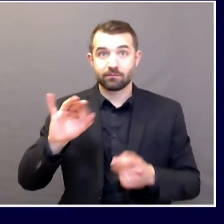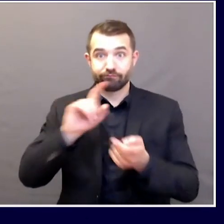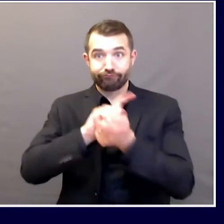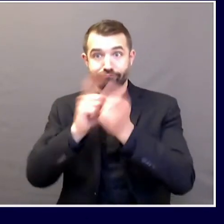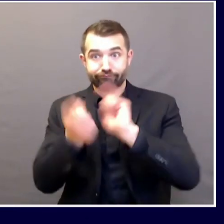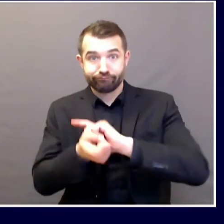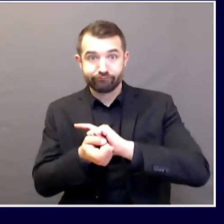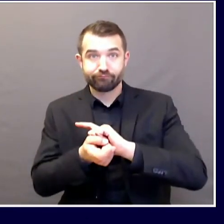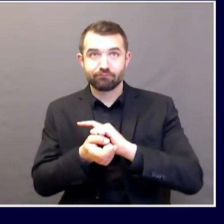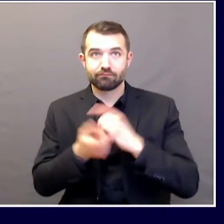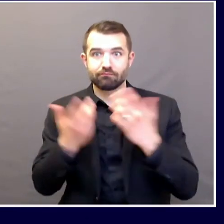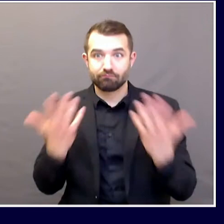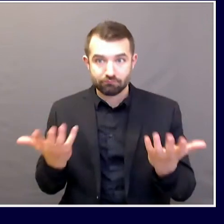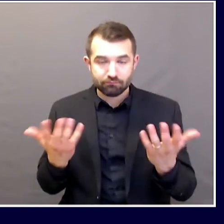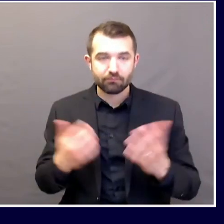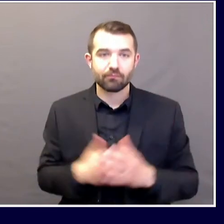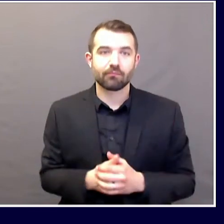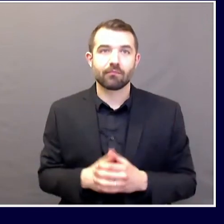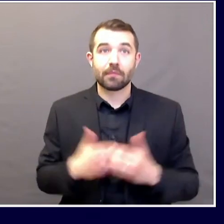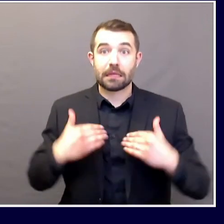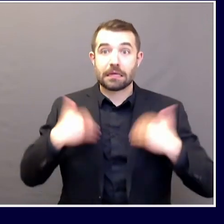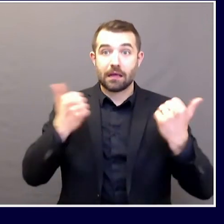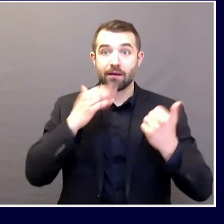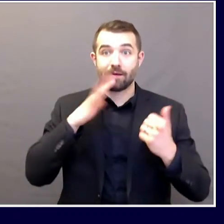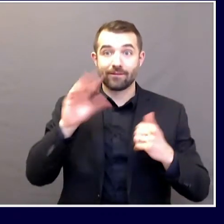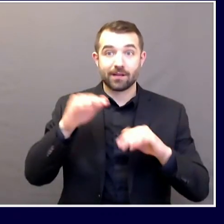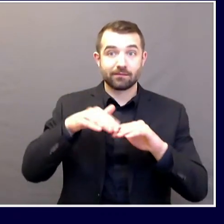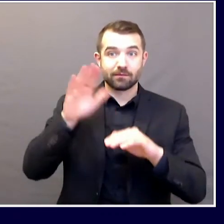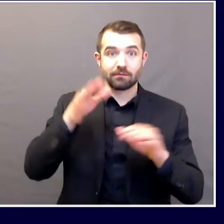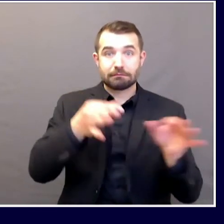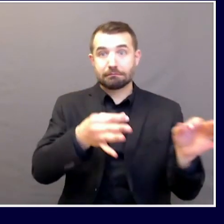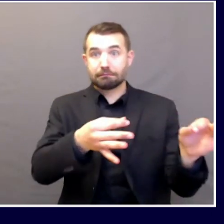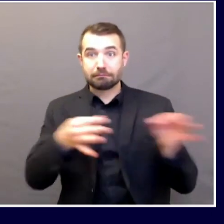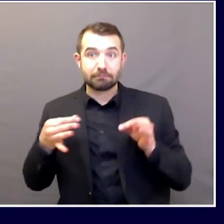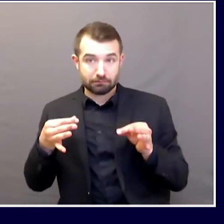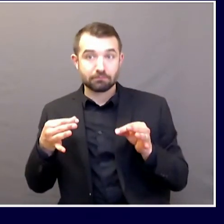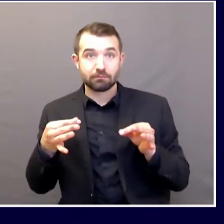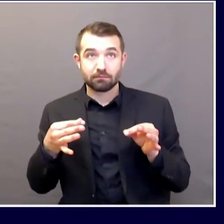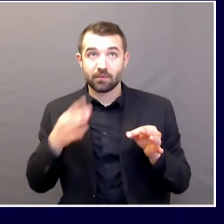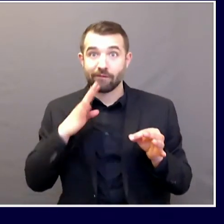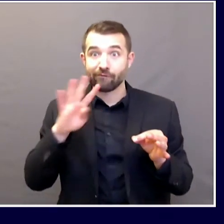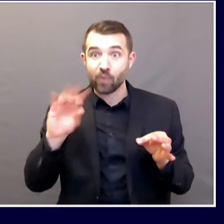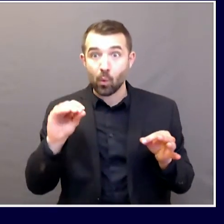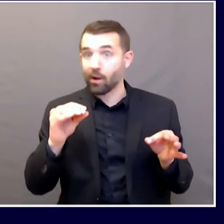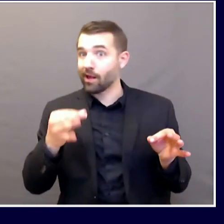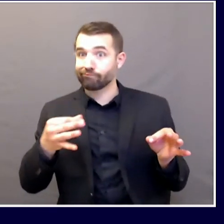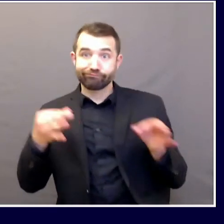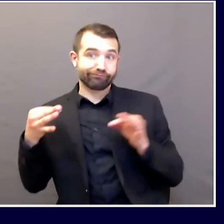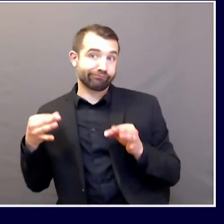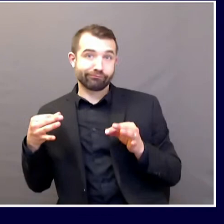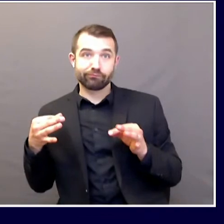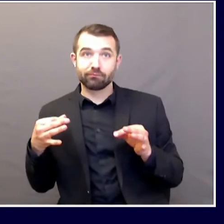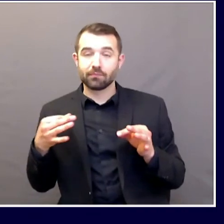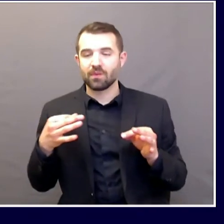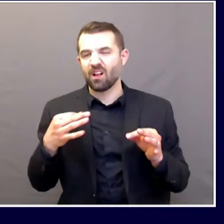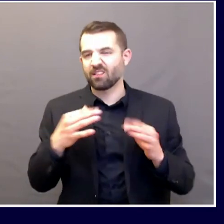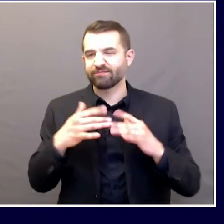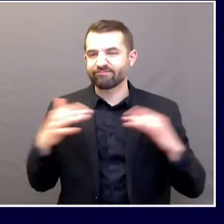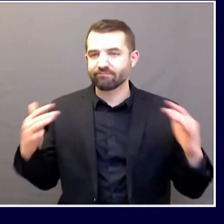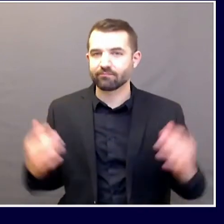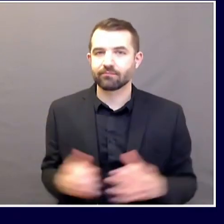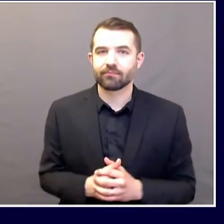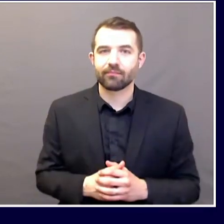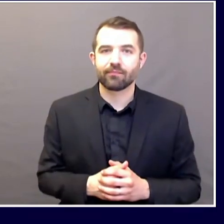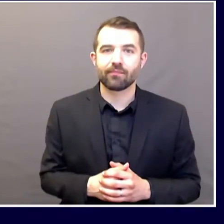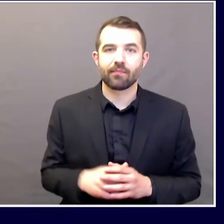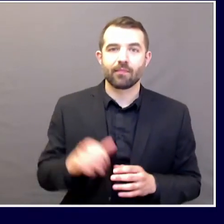else. Thank you. Let me turn things over to Amy Brown next. Thank you, Dr.